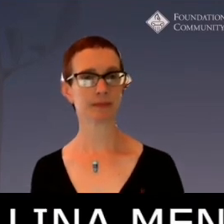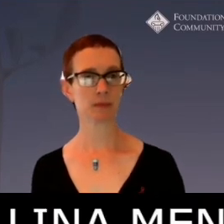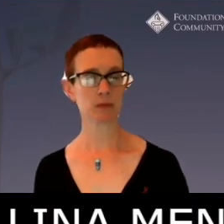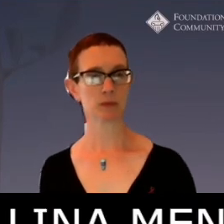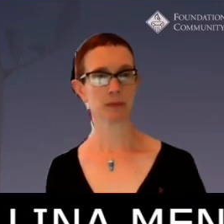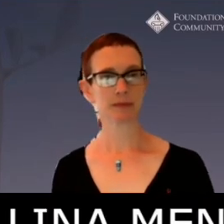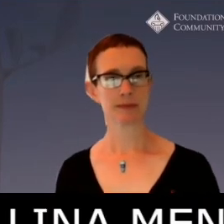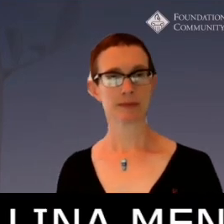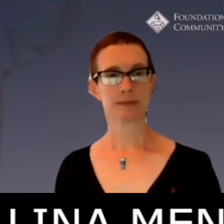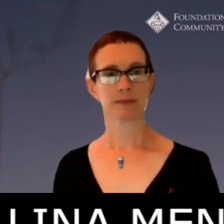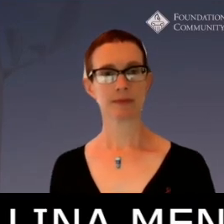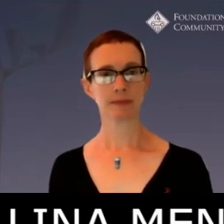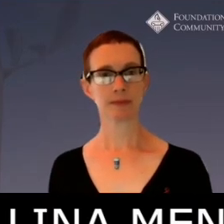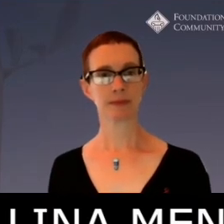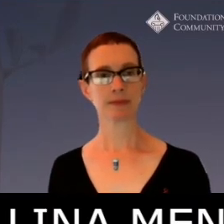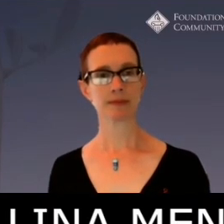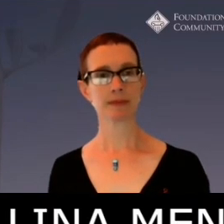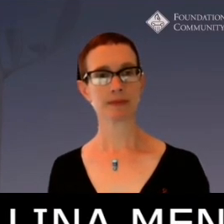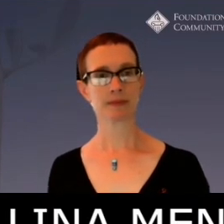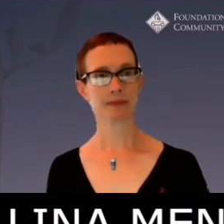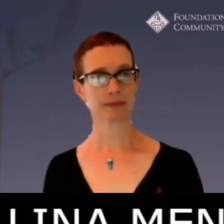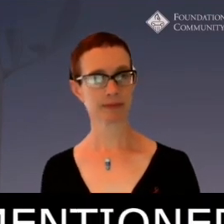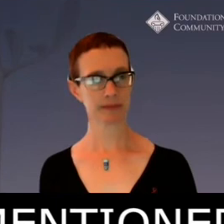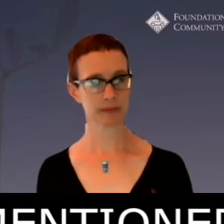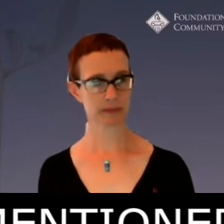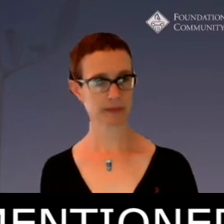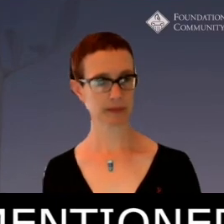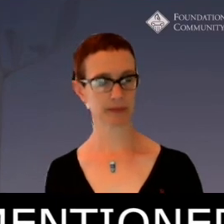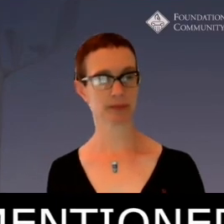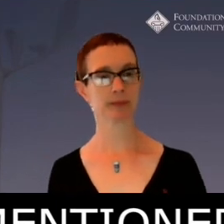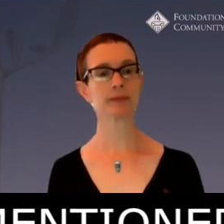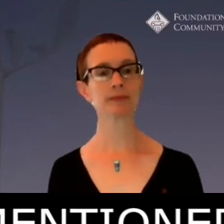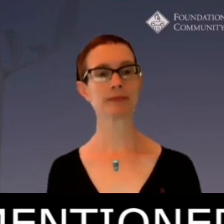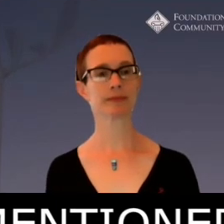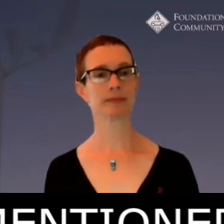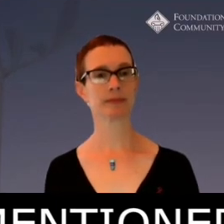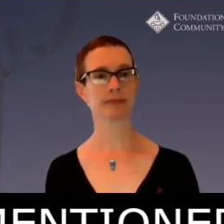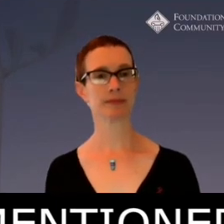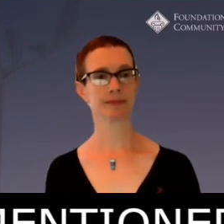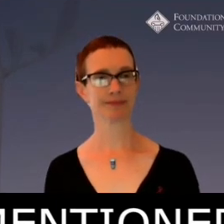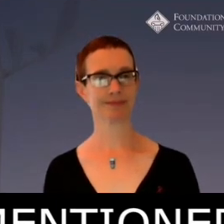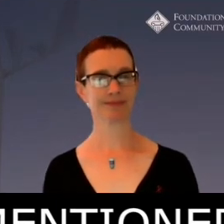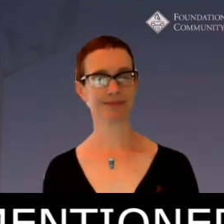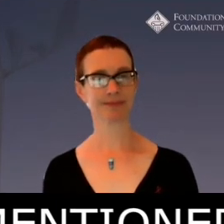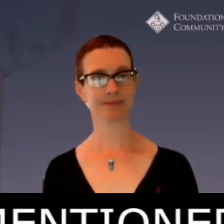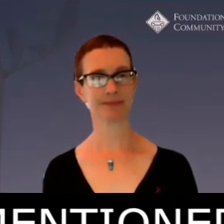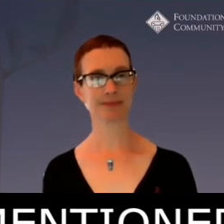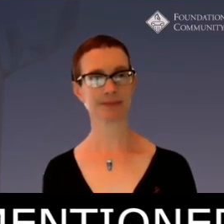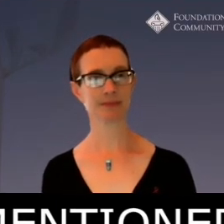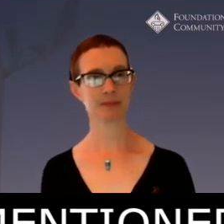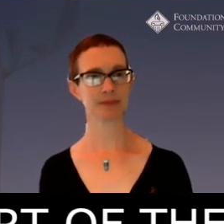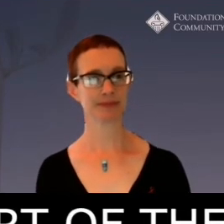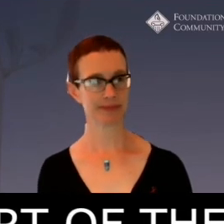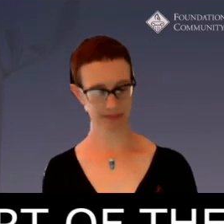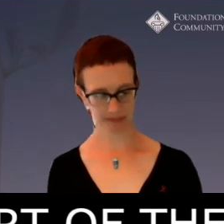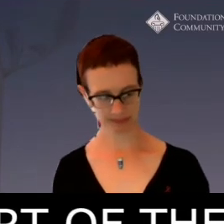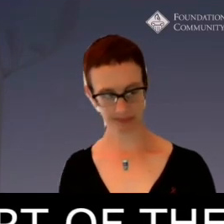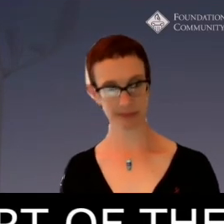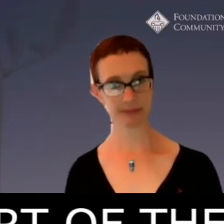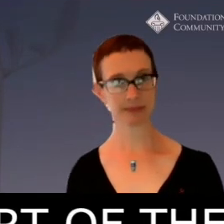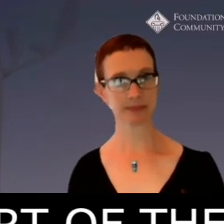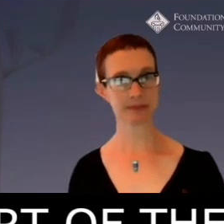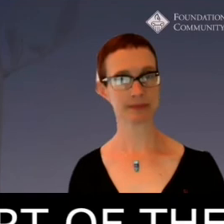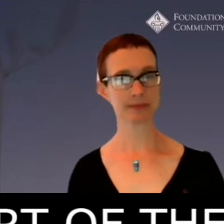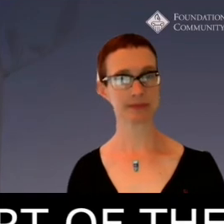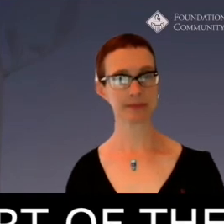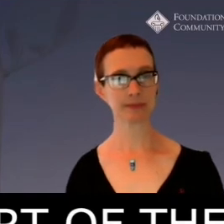Mary mentioned earlier, the northern part of the state is so big, and we are the farthest north